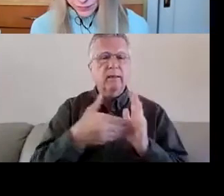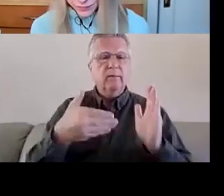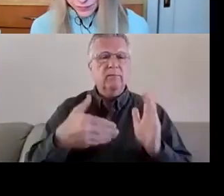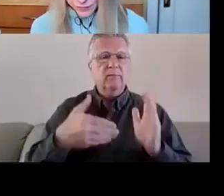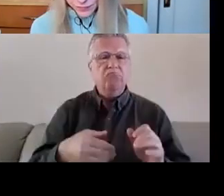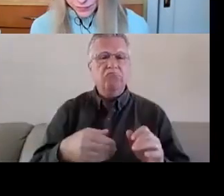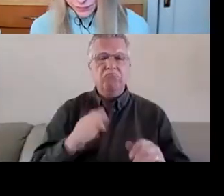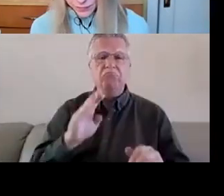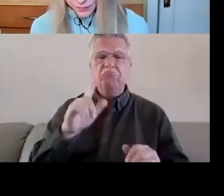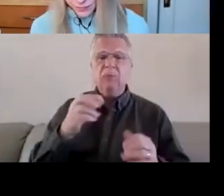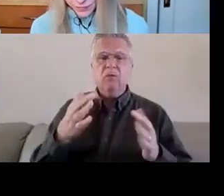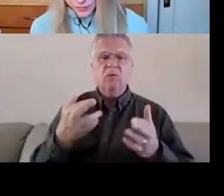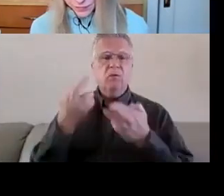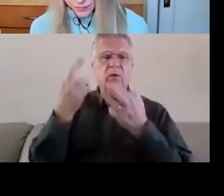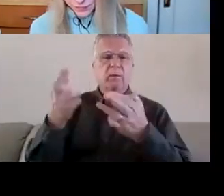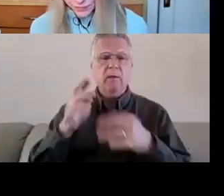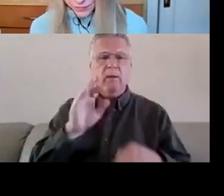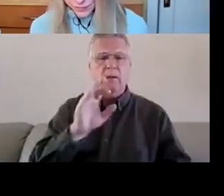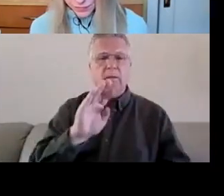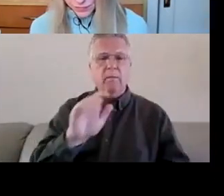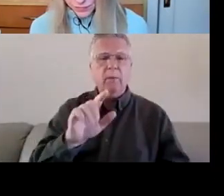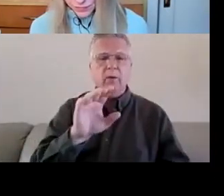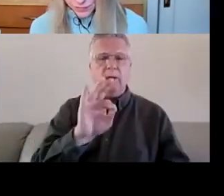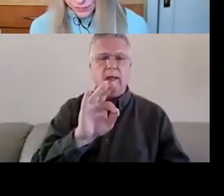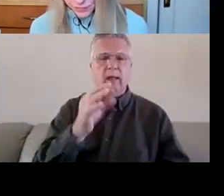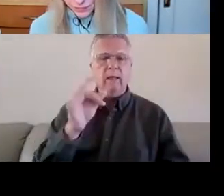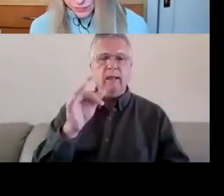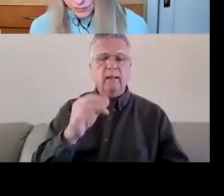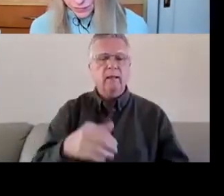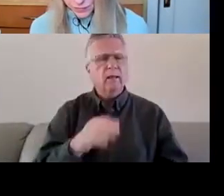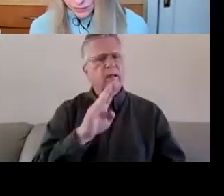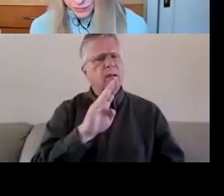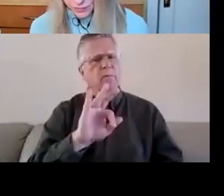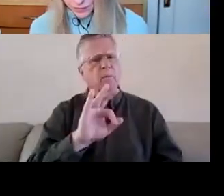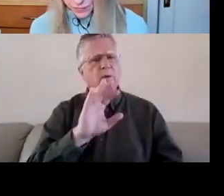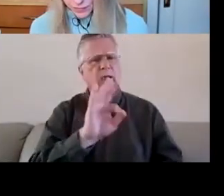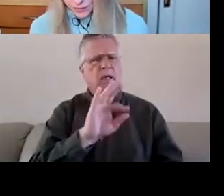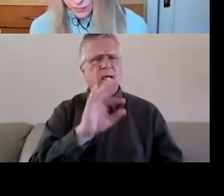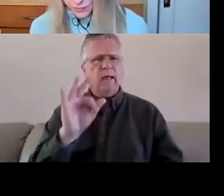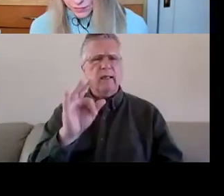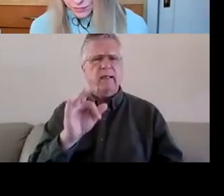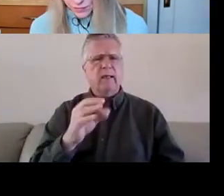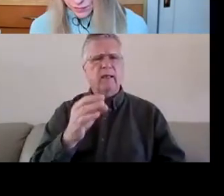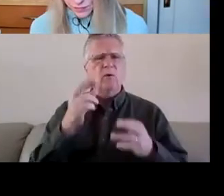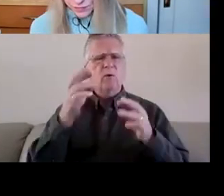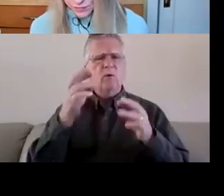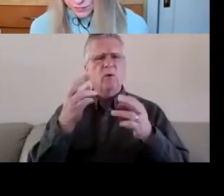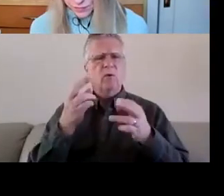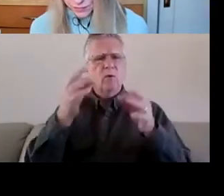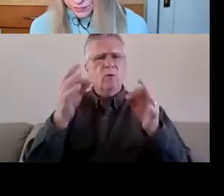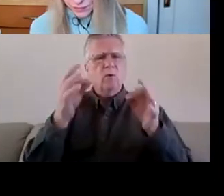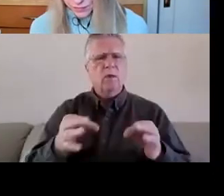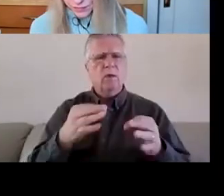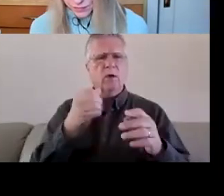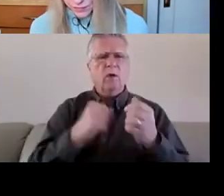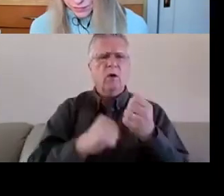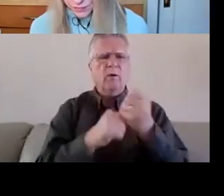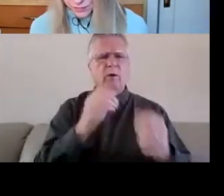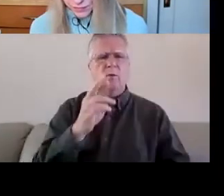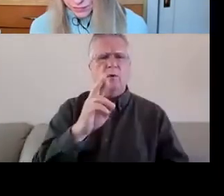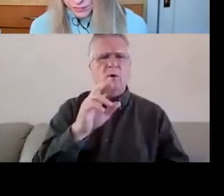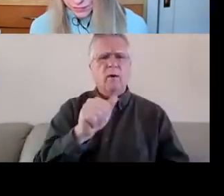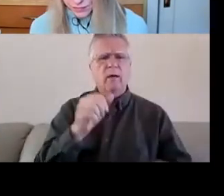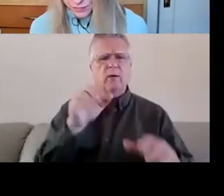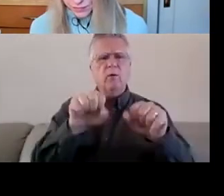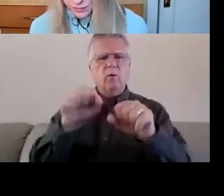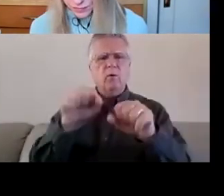is recommended. Bill 919. Bill 919, resolution authorizing the URA to acquire all the city's